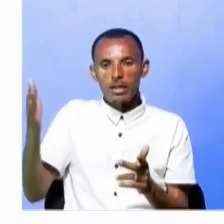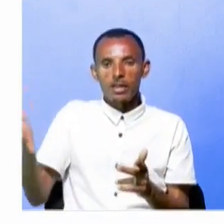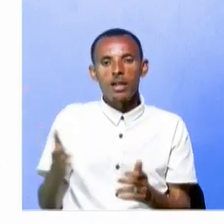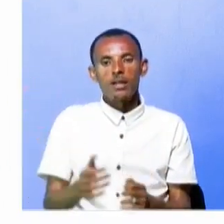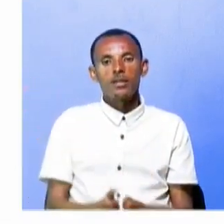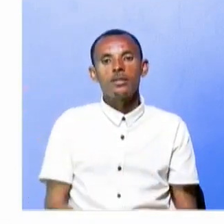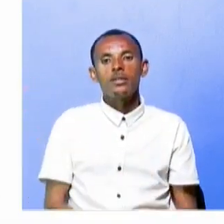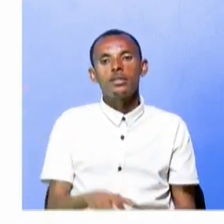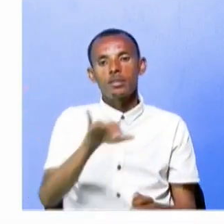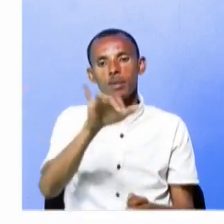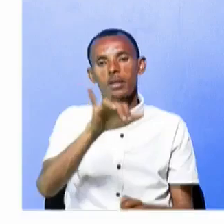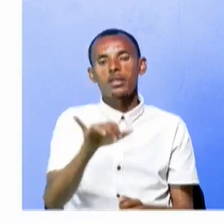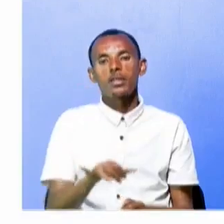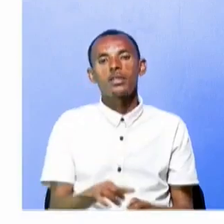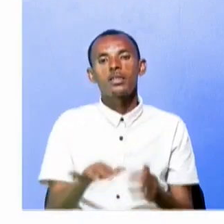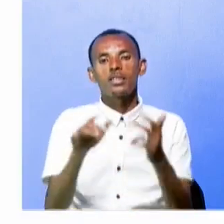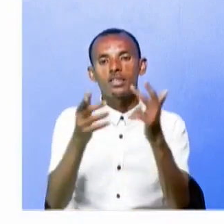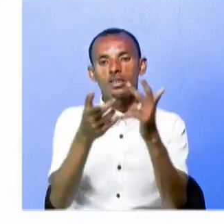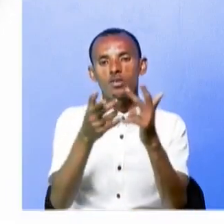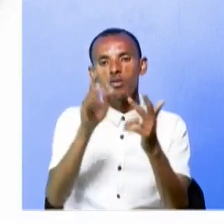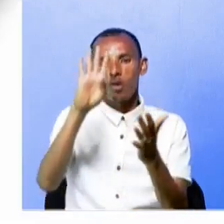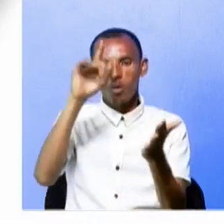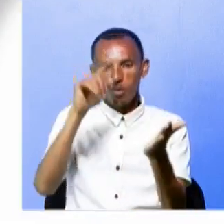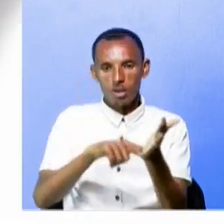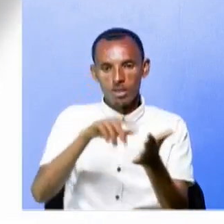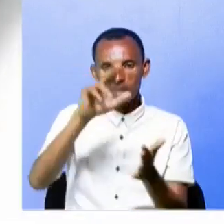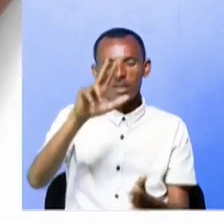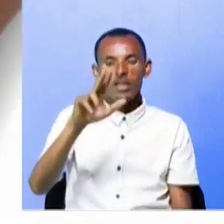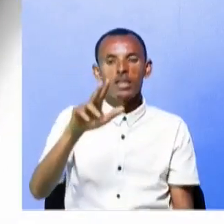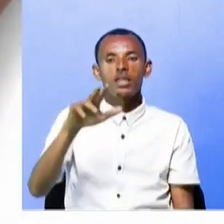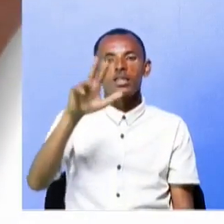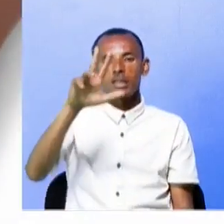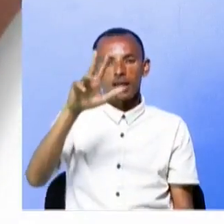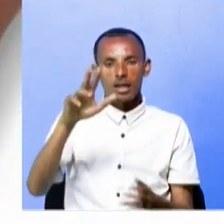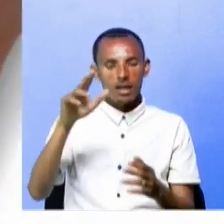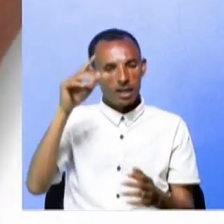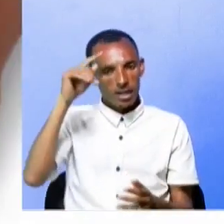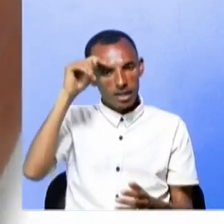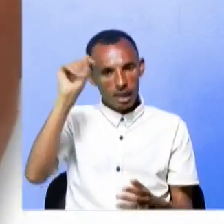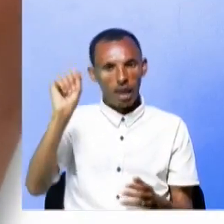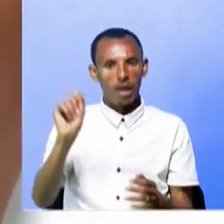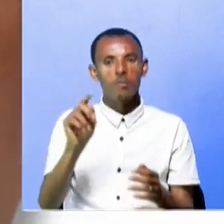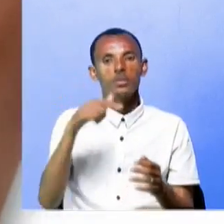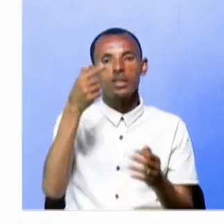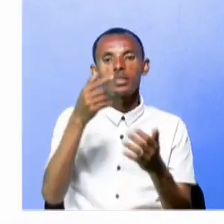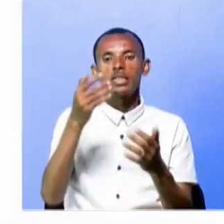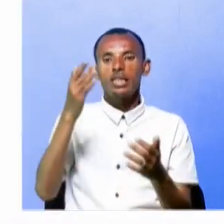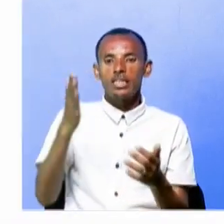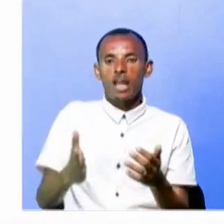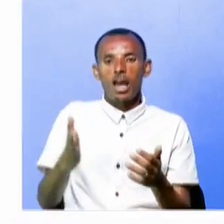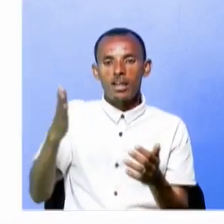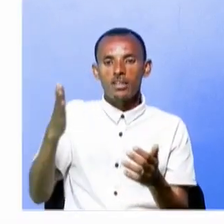4.3, which is the third theorem, and this theorem tells us side